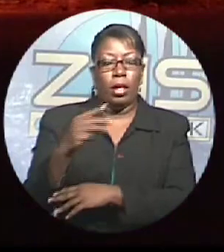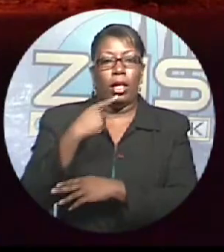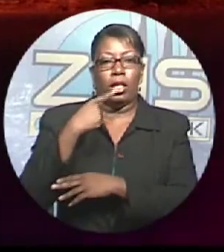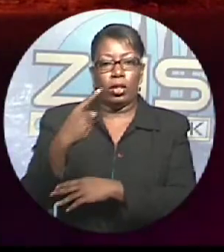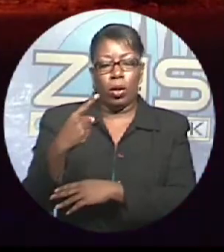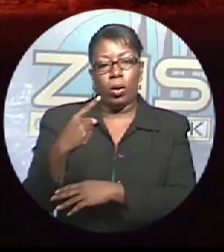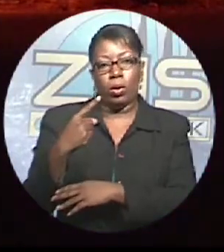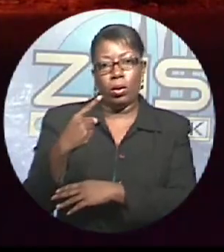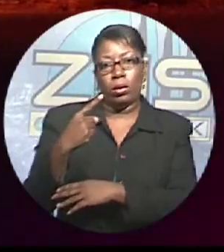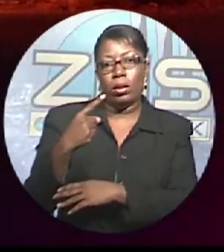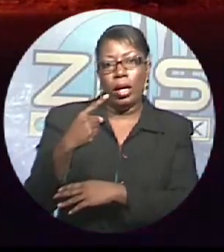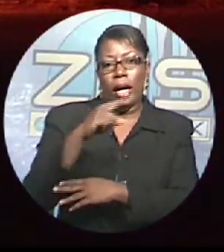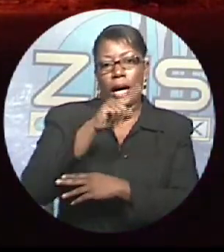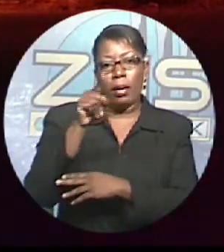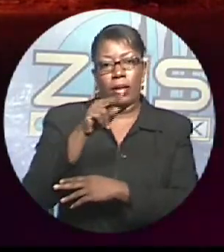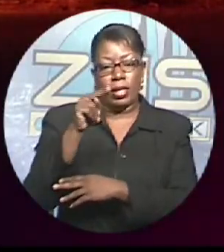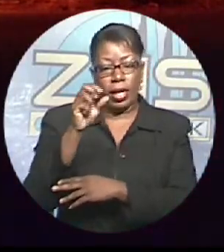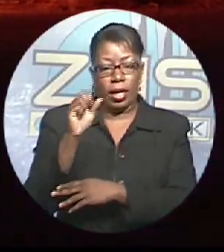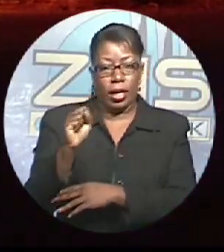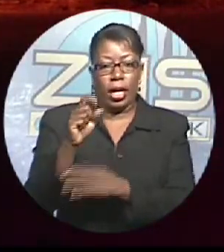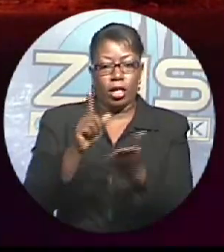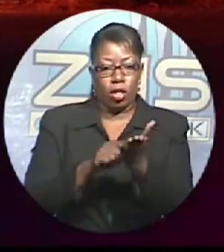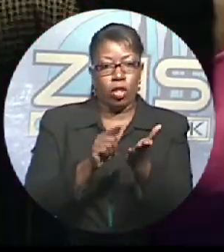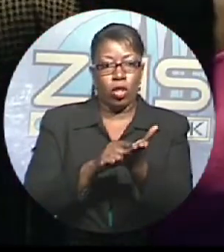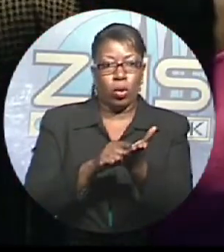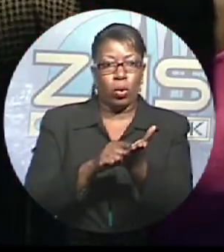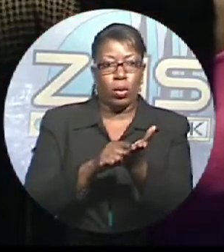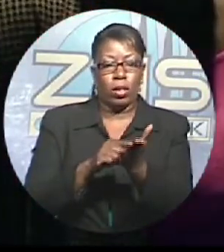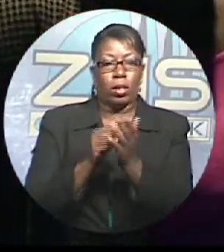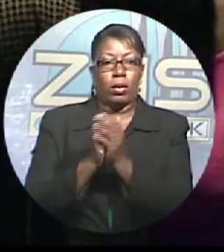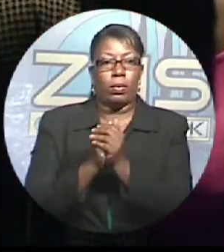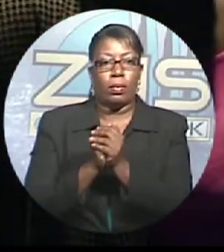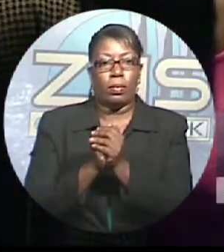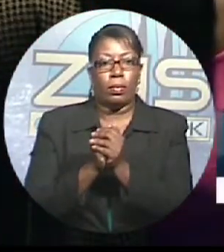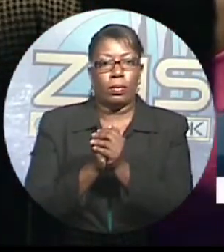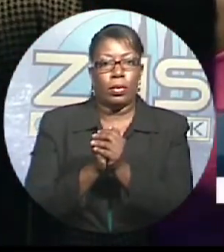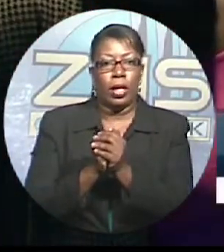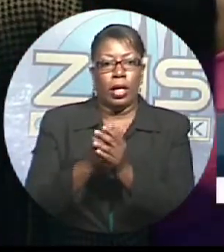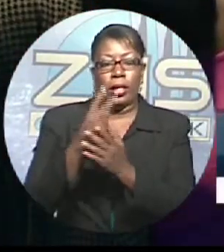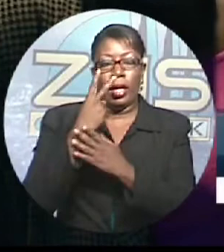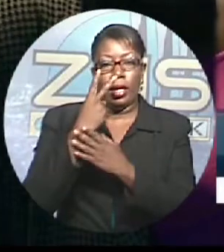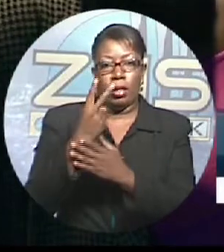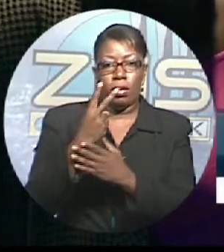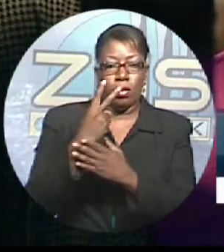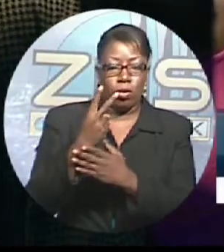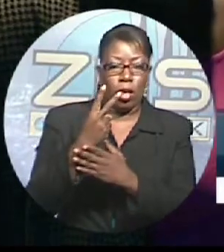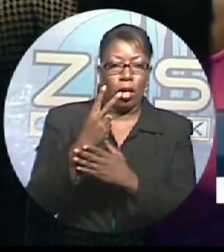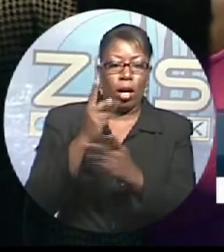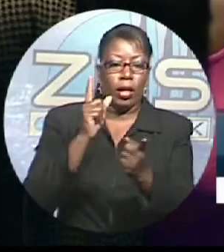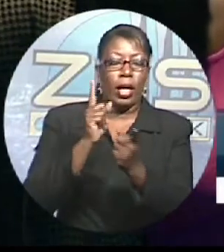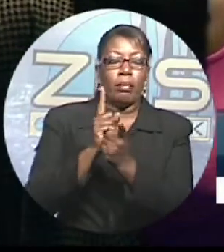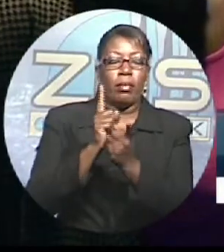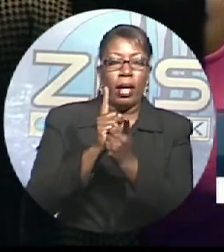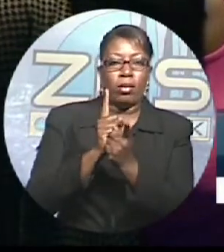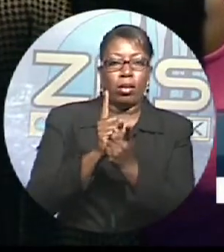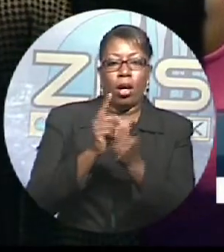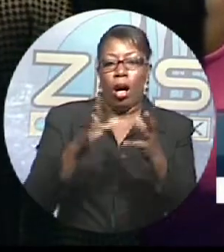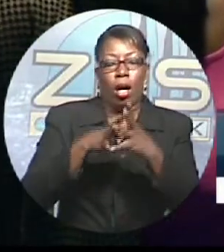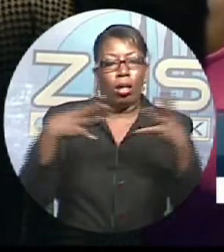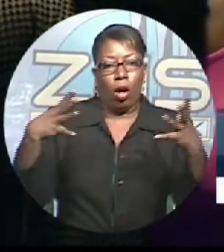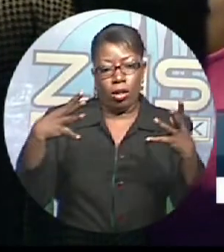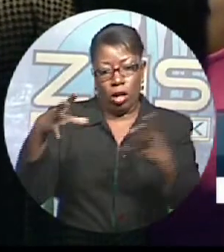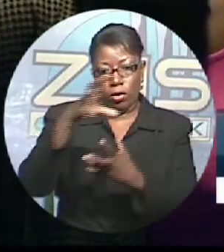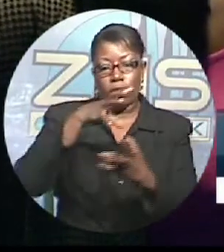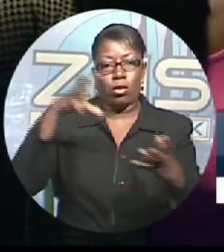what they encountered when his team of firefighters arrived. Met heavy smoke billowing from a single-story concrete structure, along with